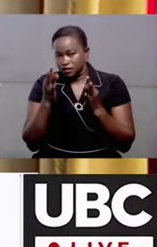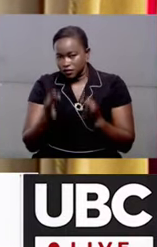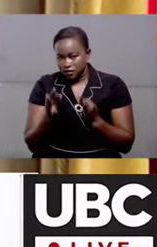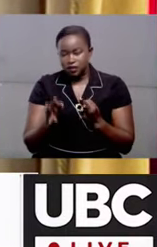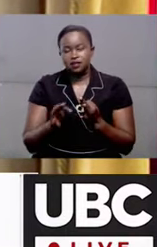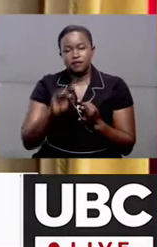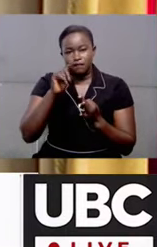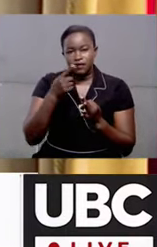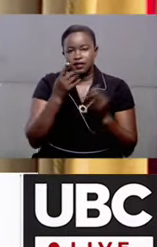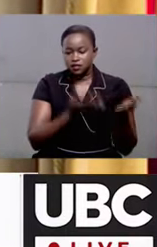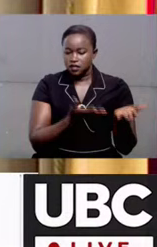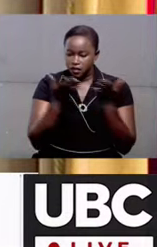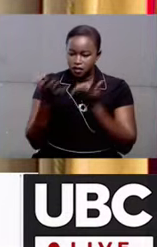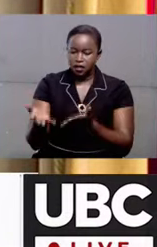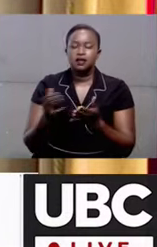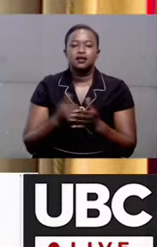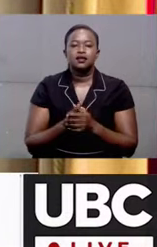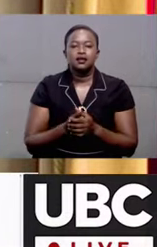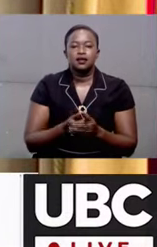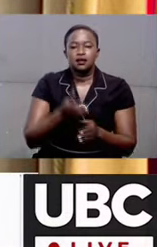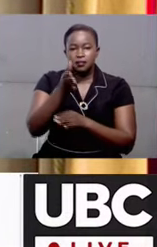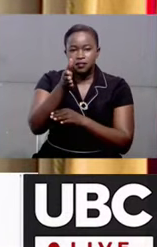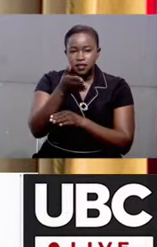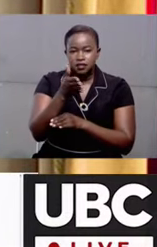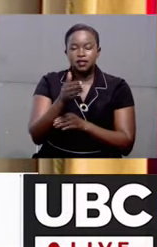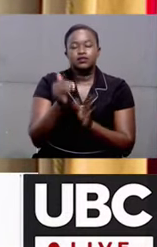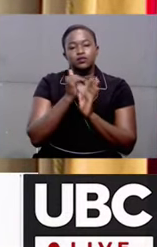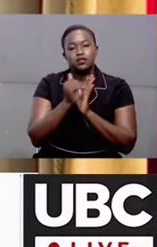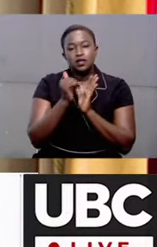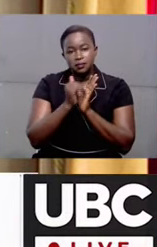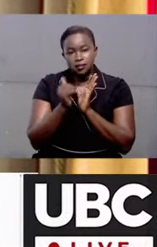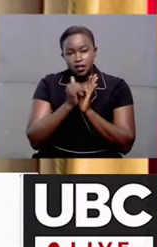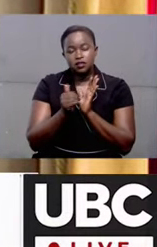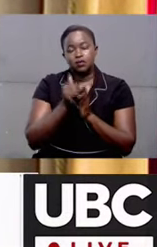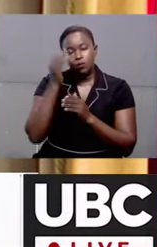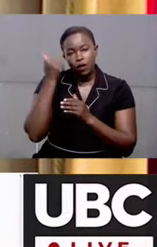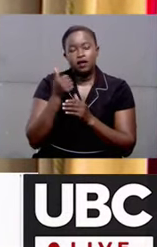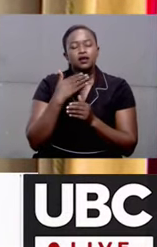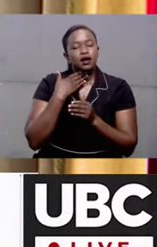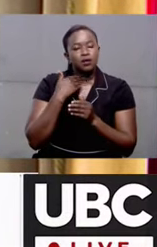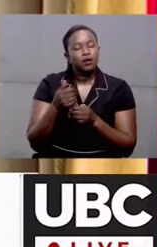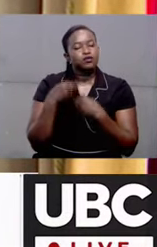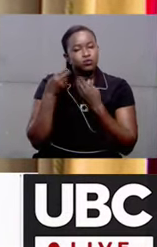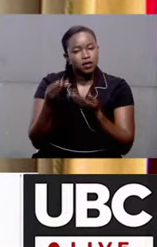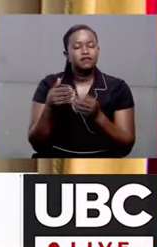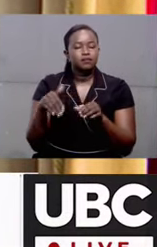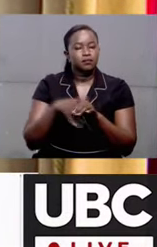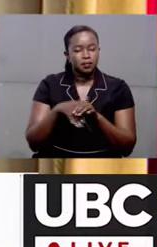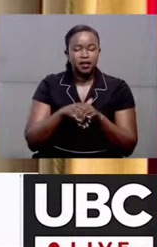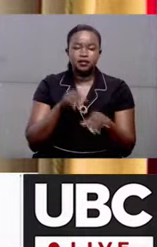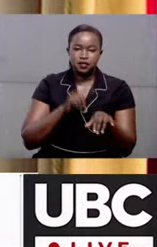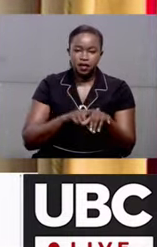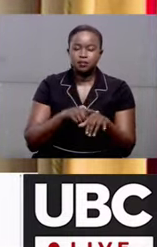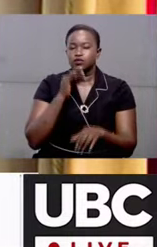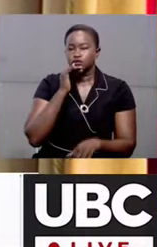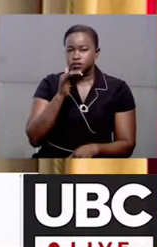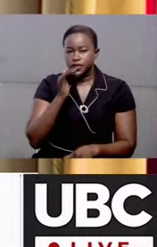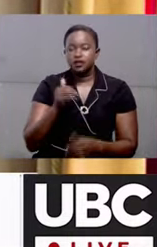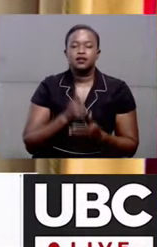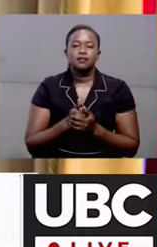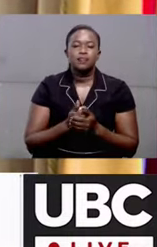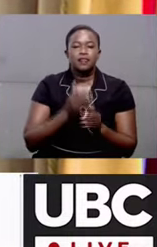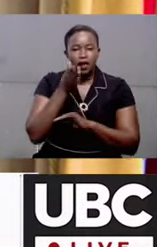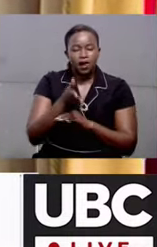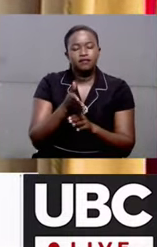first lay the ministerial statements, because I want to give members time to speak. After